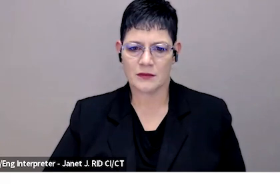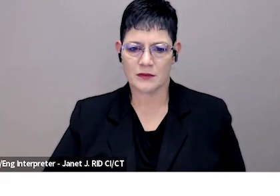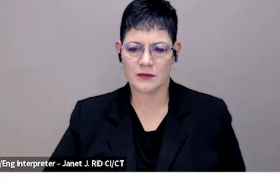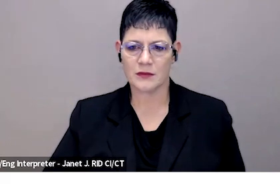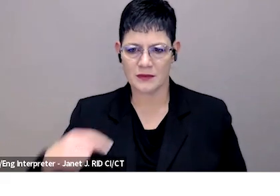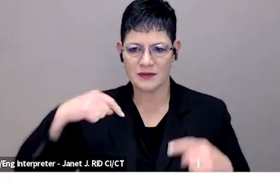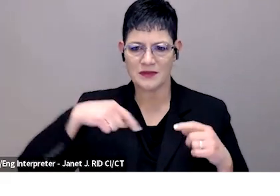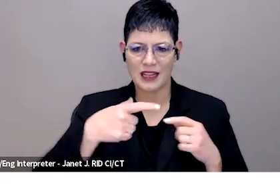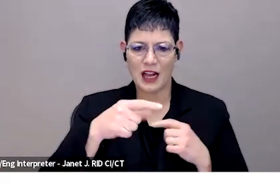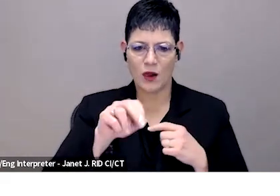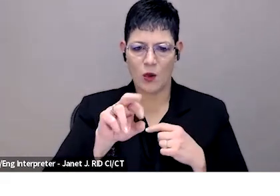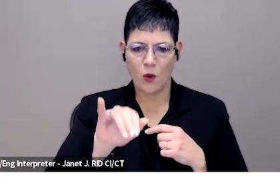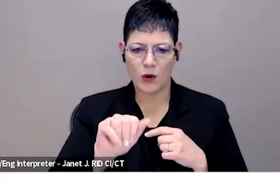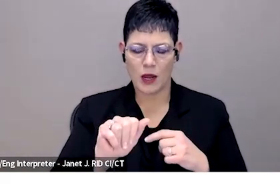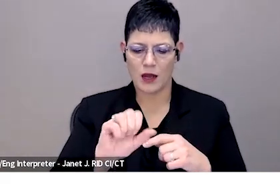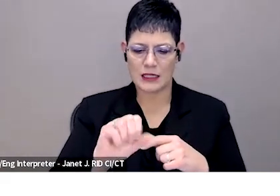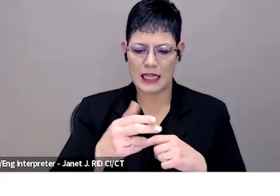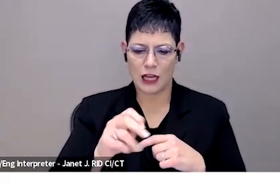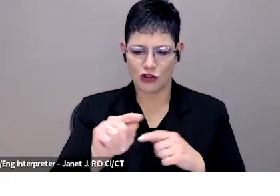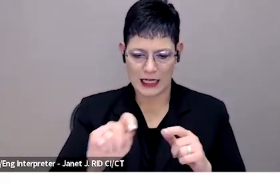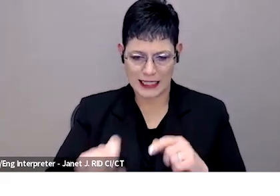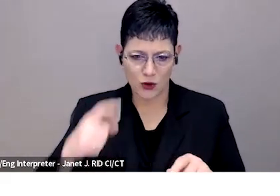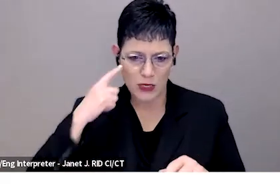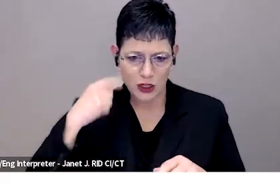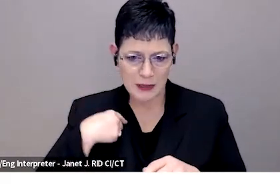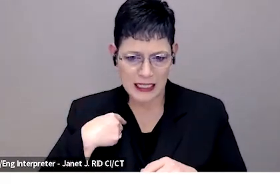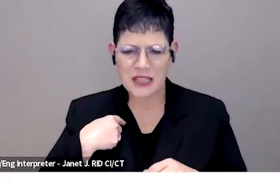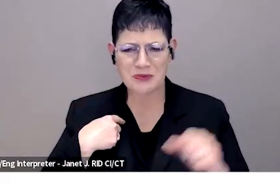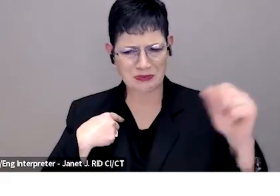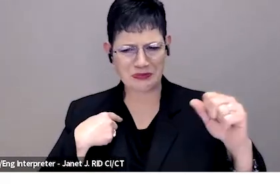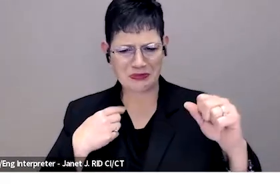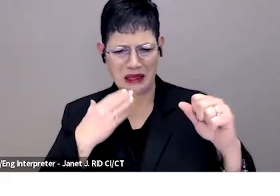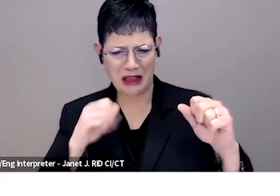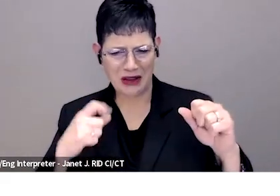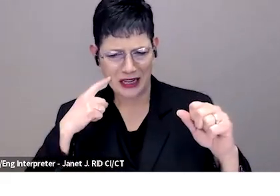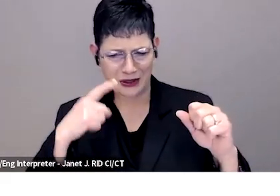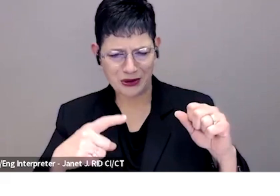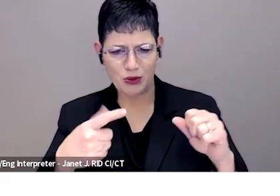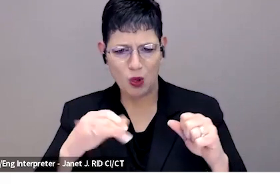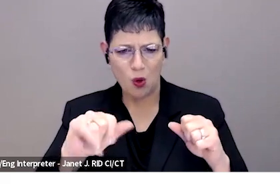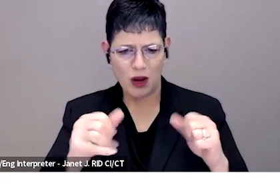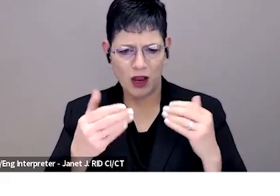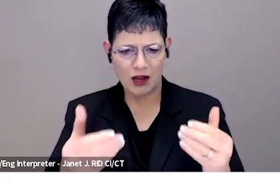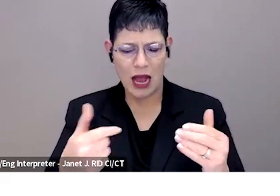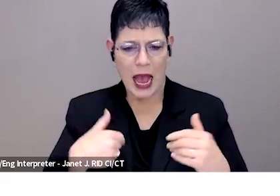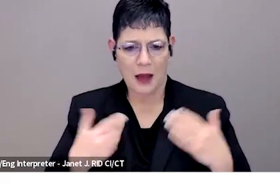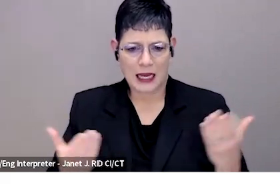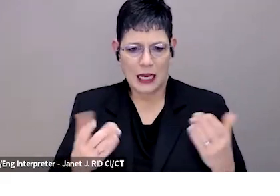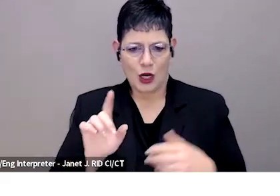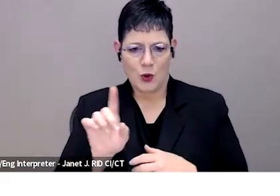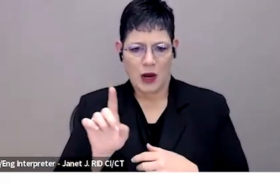This is Gloria Sanchez. Can you hear me? Yes, thank you. I'm over here